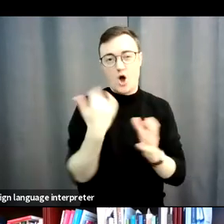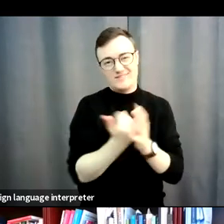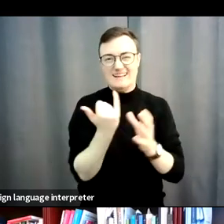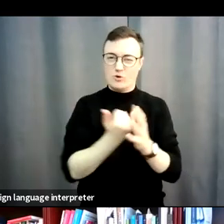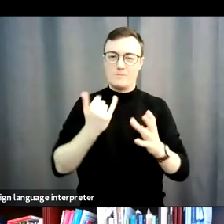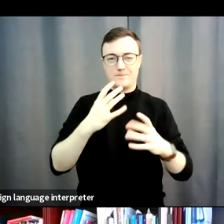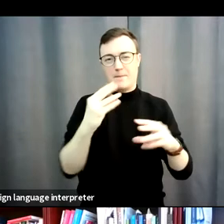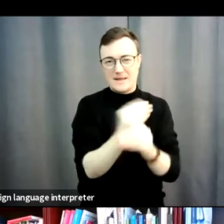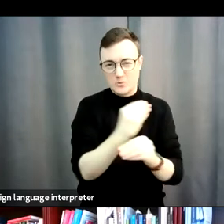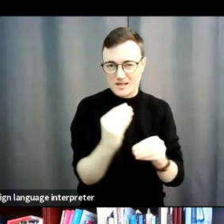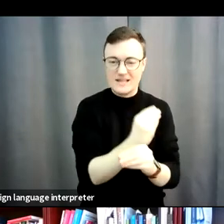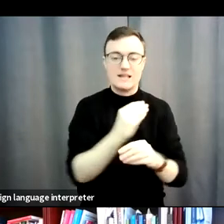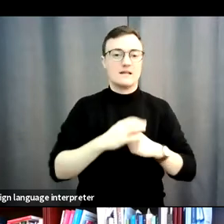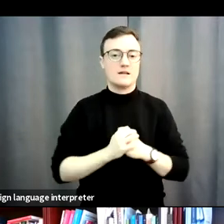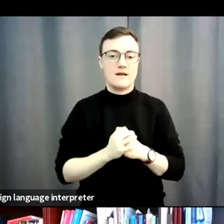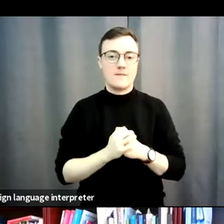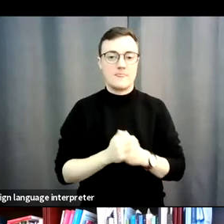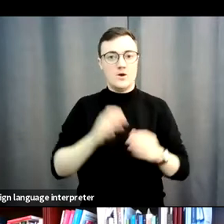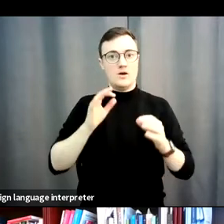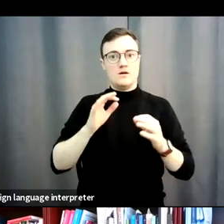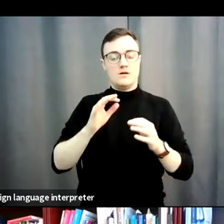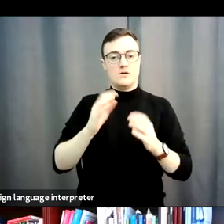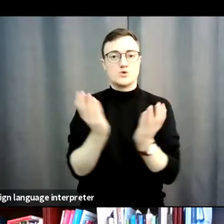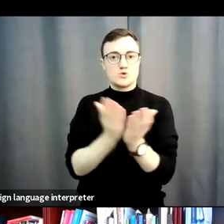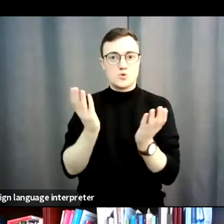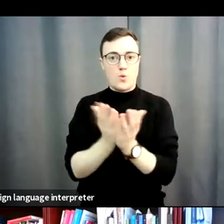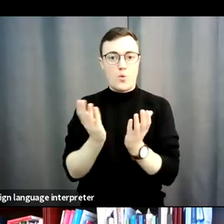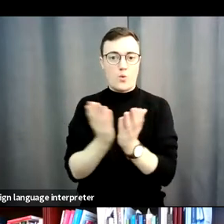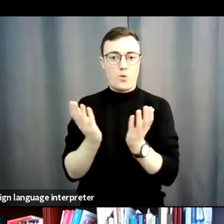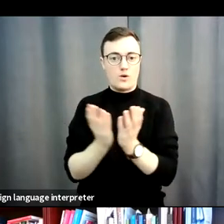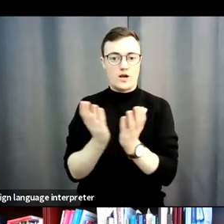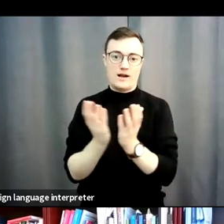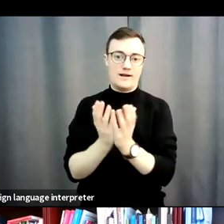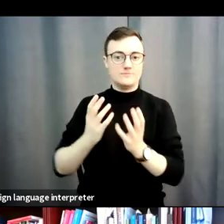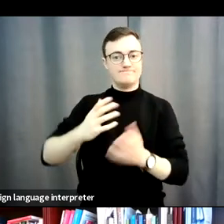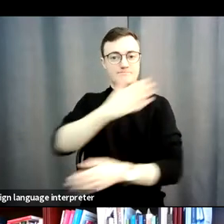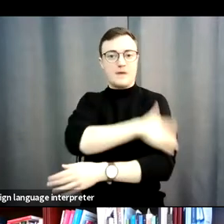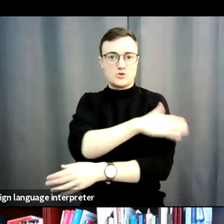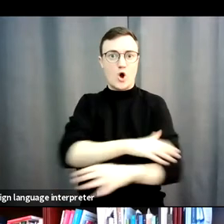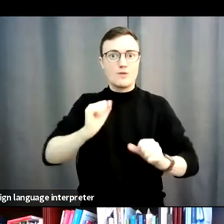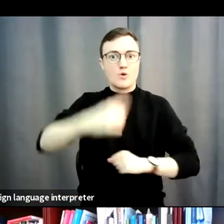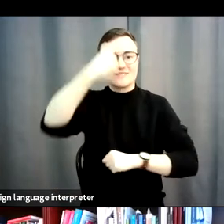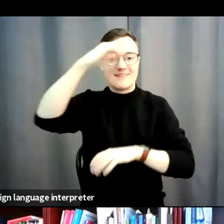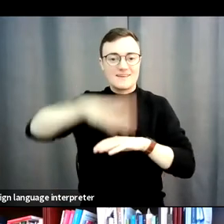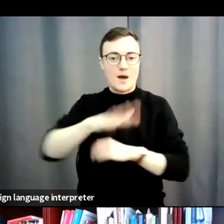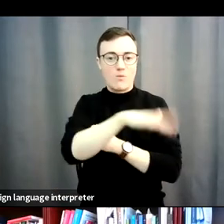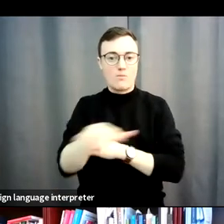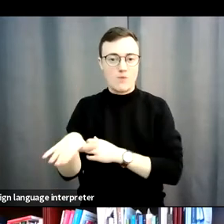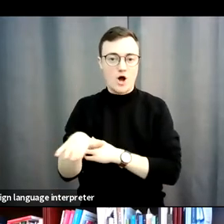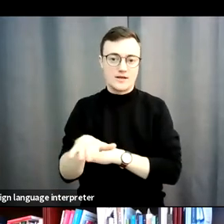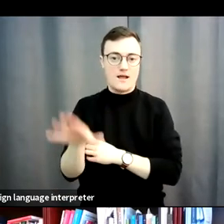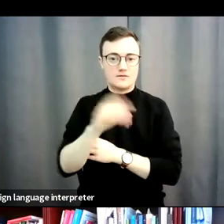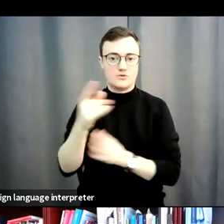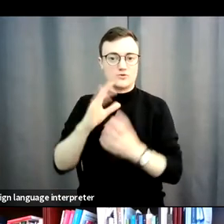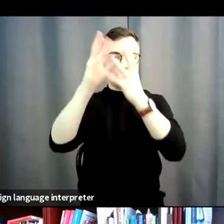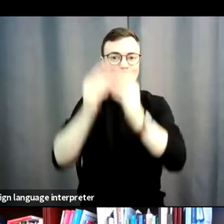school councils, in the development of school policies and systems, and in the development of the wider educational policy.